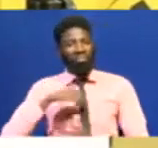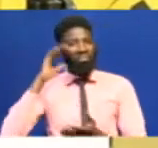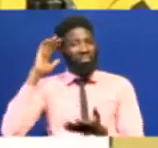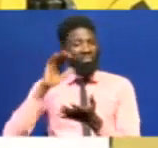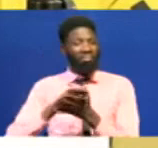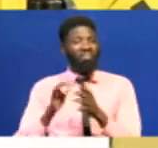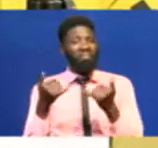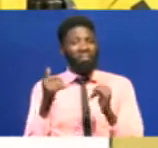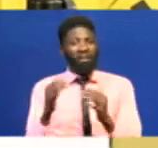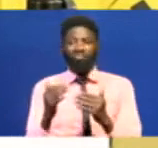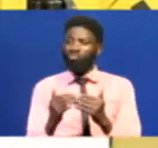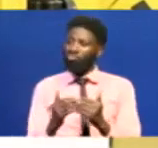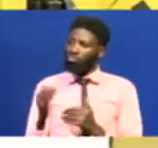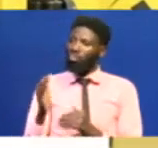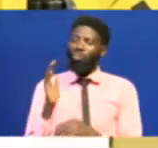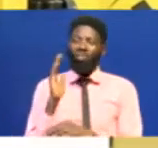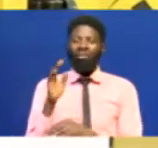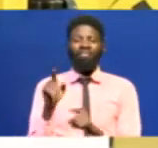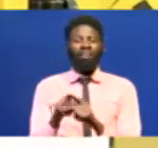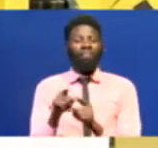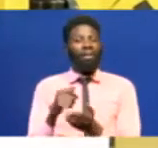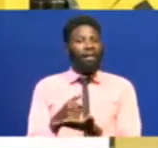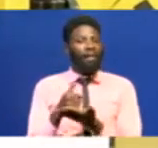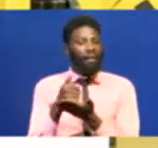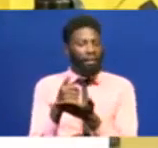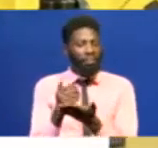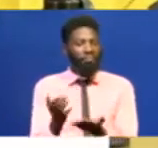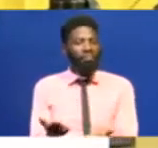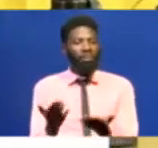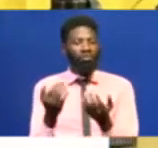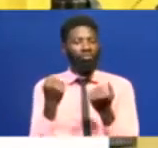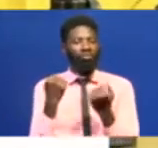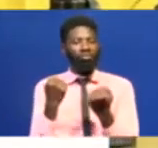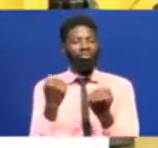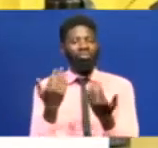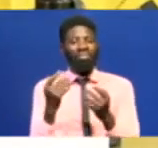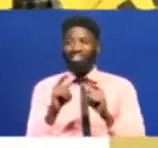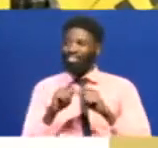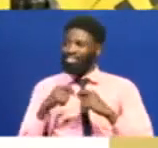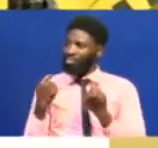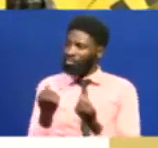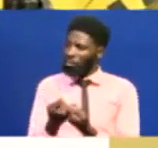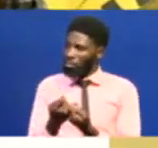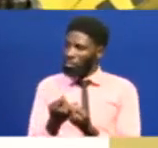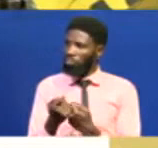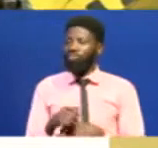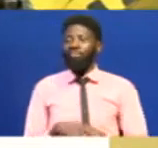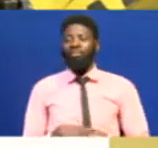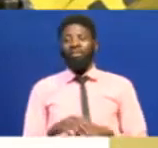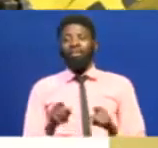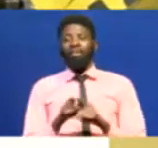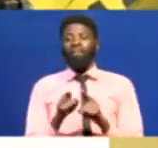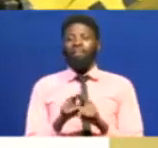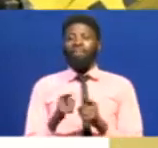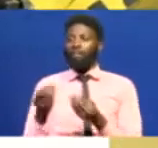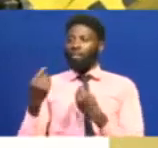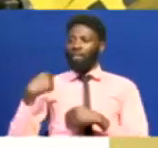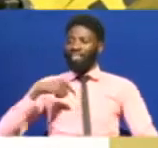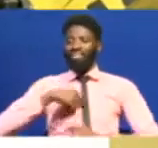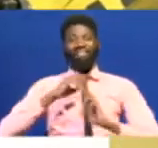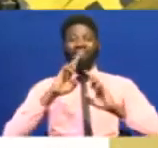players will go a long way in strengthening the team and giving us the results that